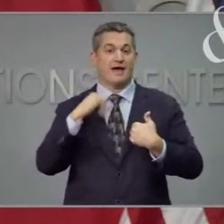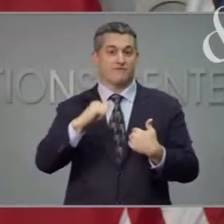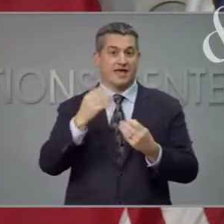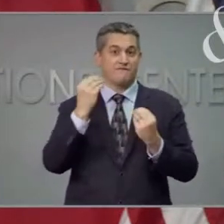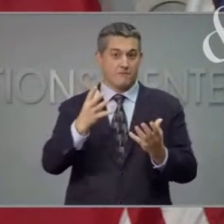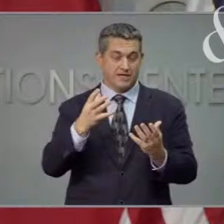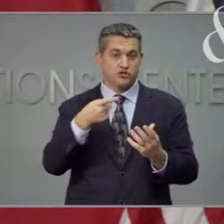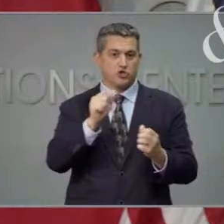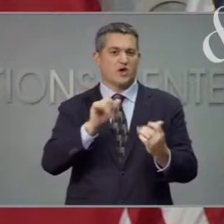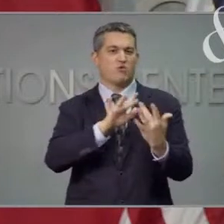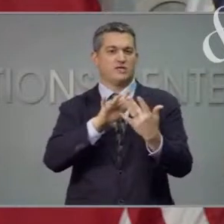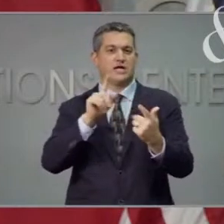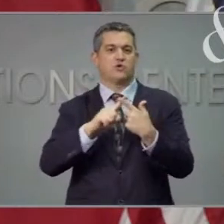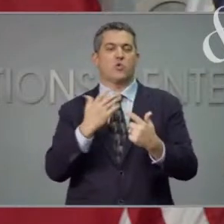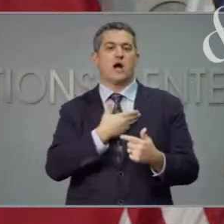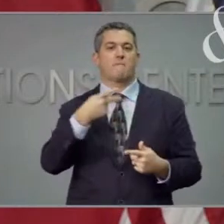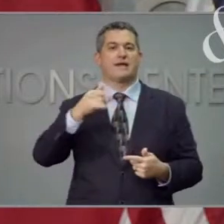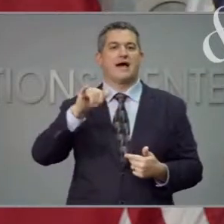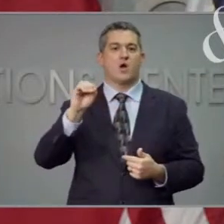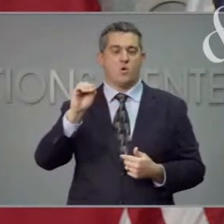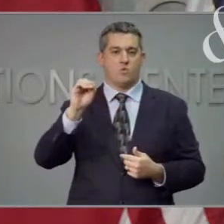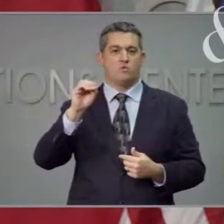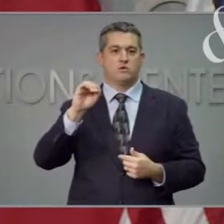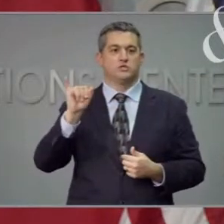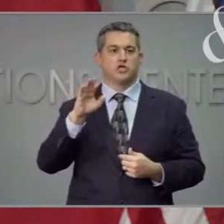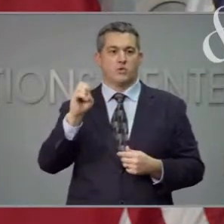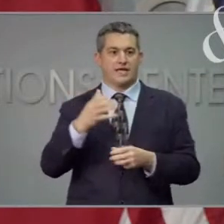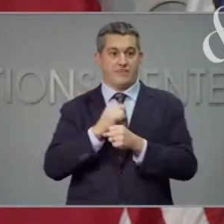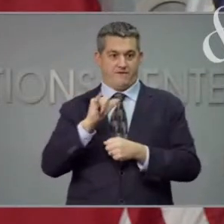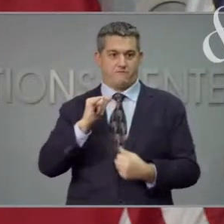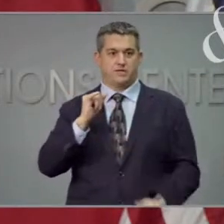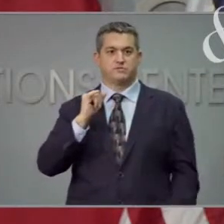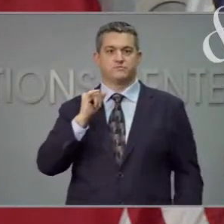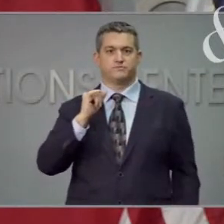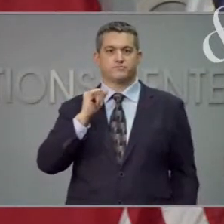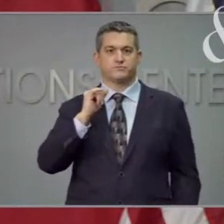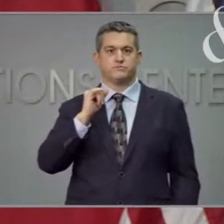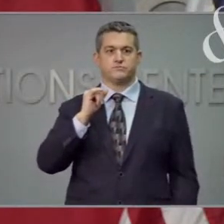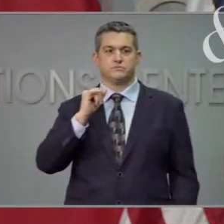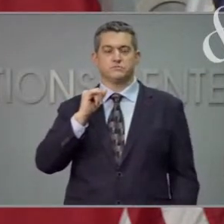that, you could reach out to our PIO, Joe, and get that information.